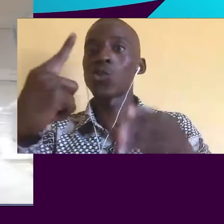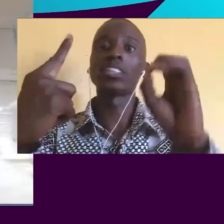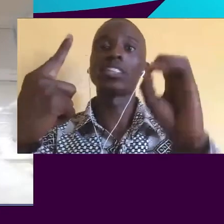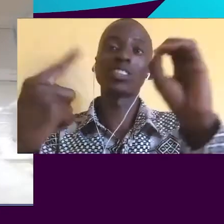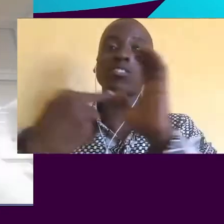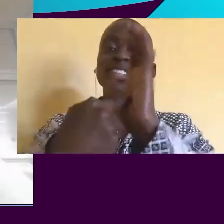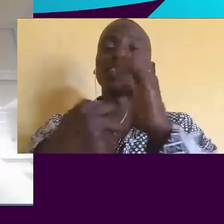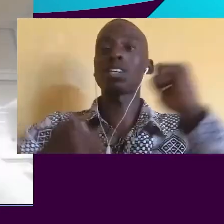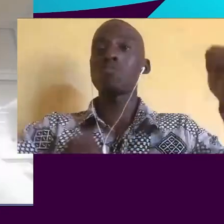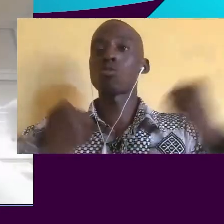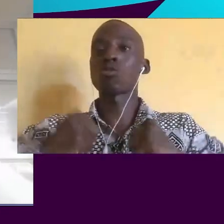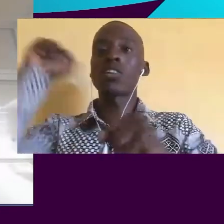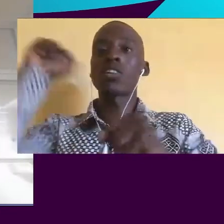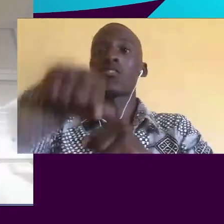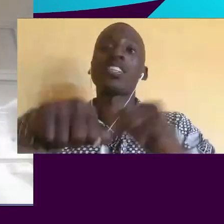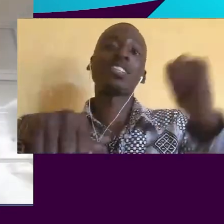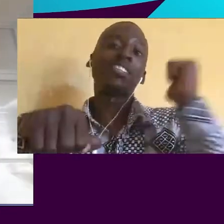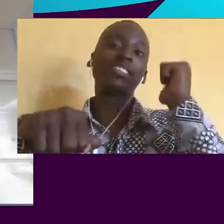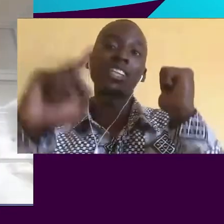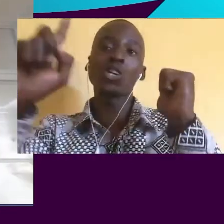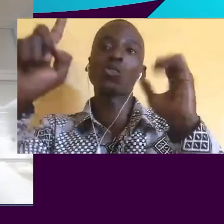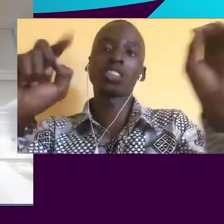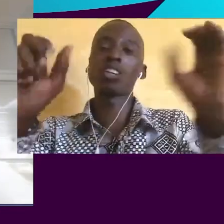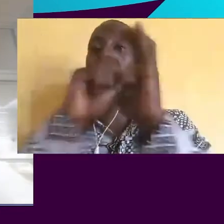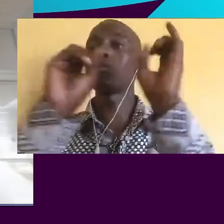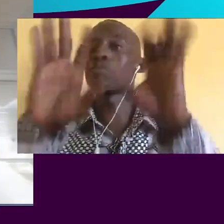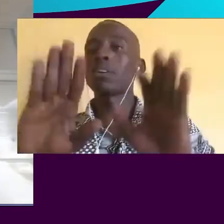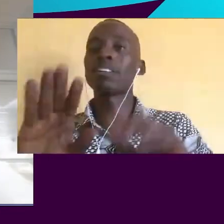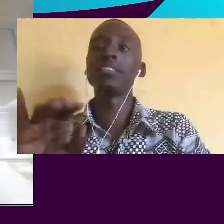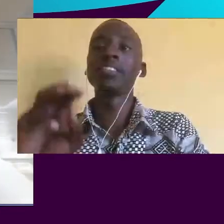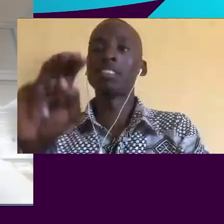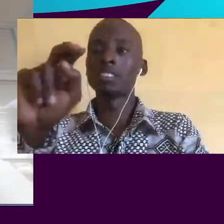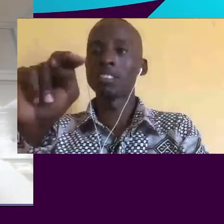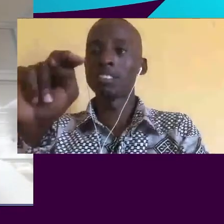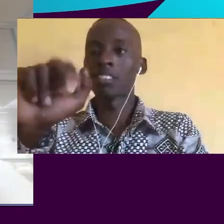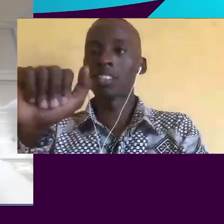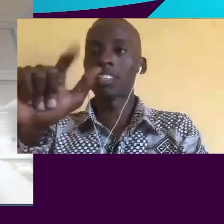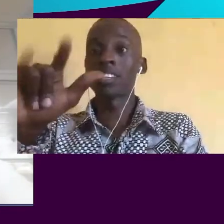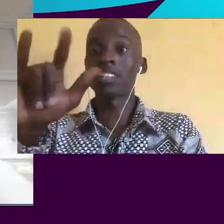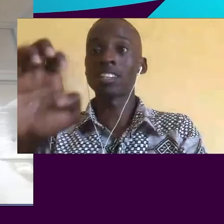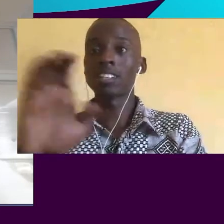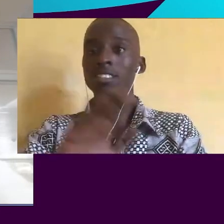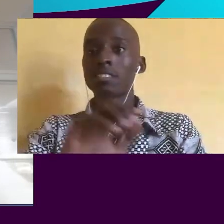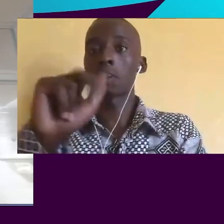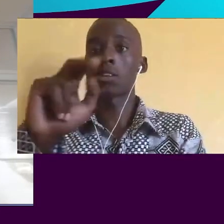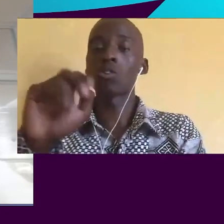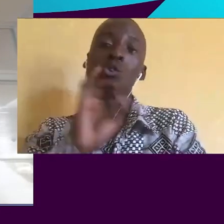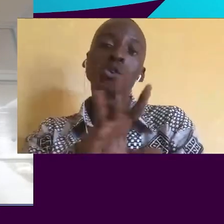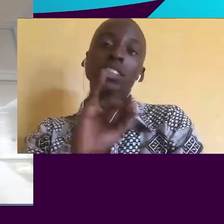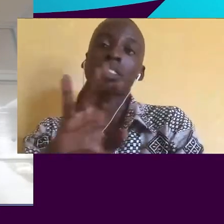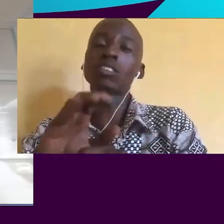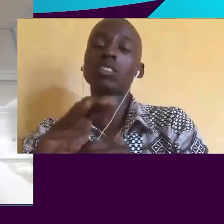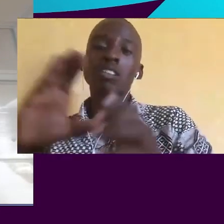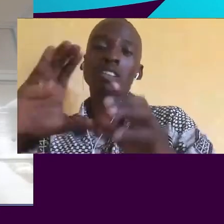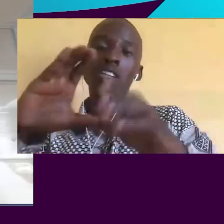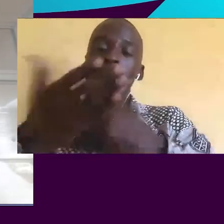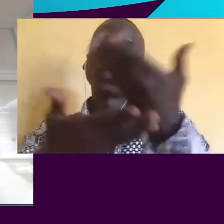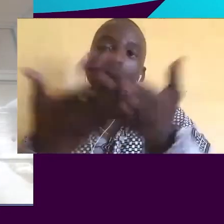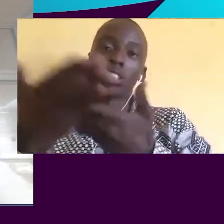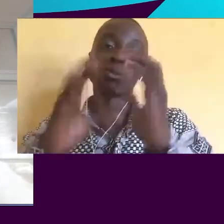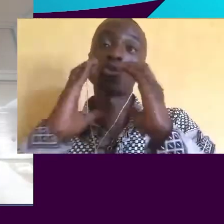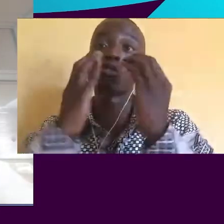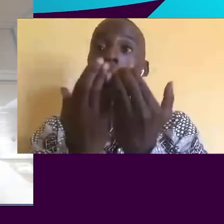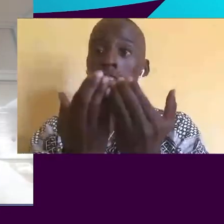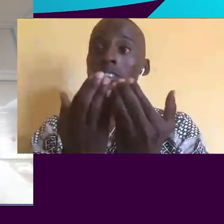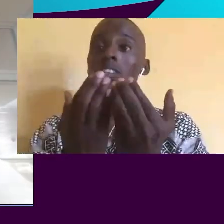yesterday, I have no problem with that. Miss Natalie Arnold, consultant for culture engagement and inclusive communities at British Council